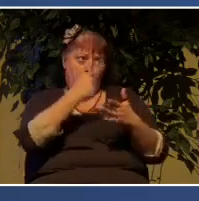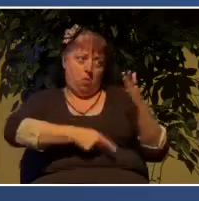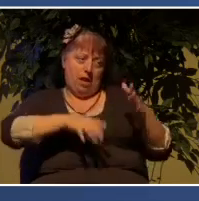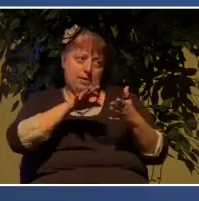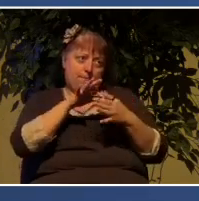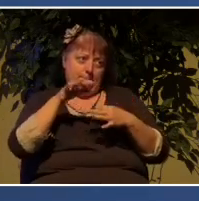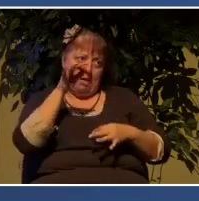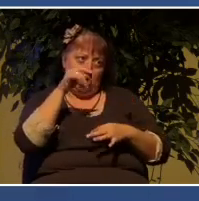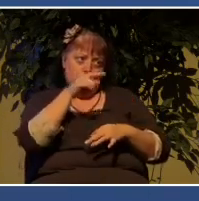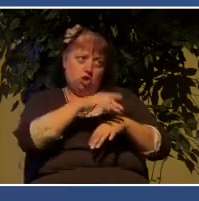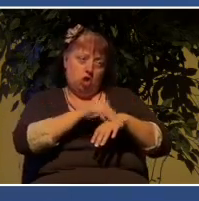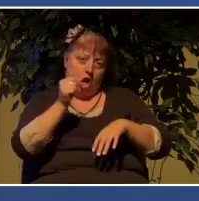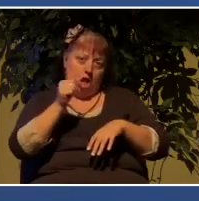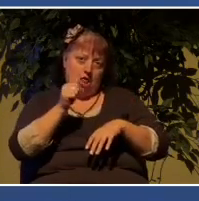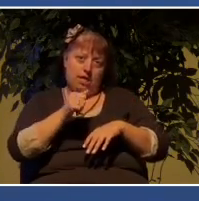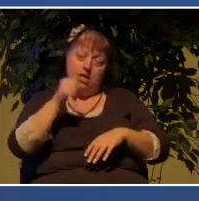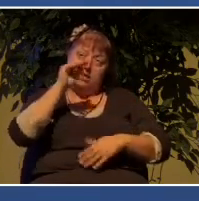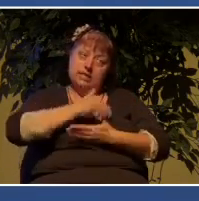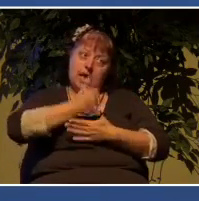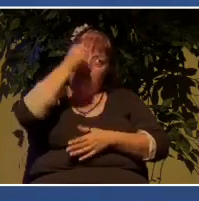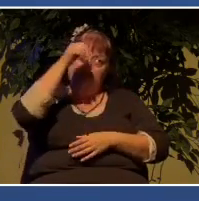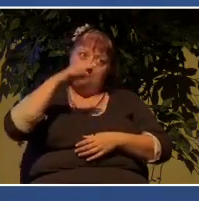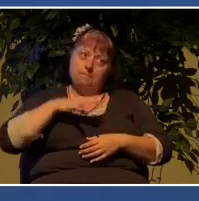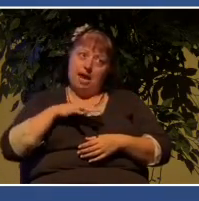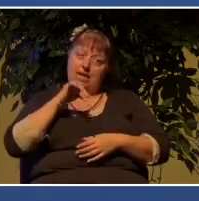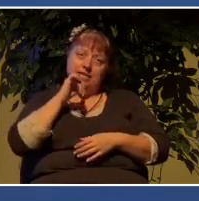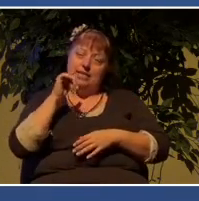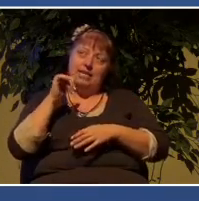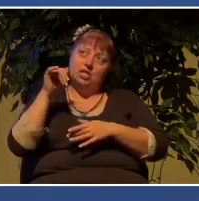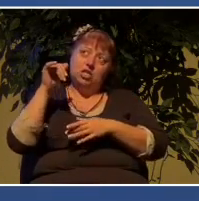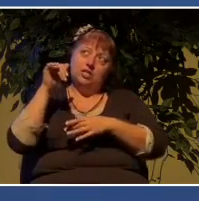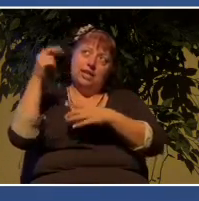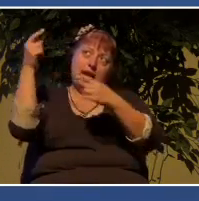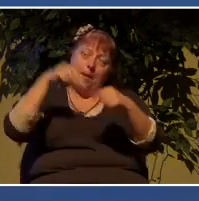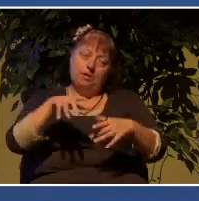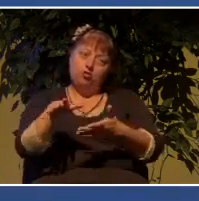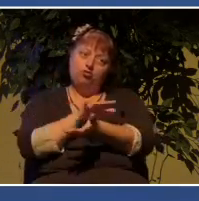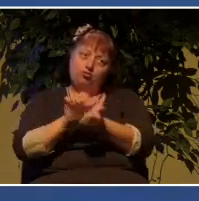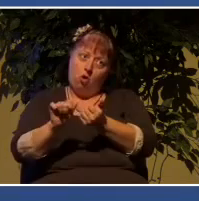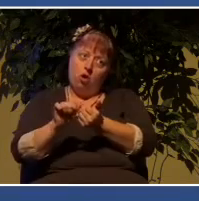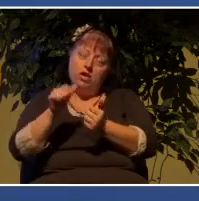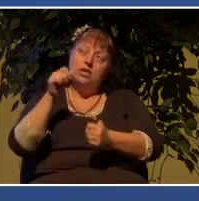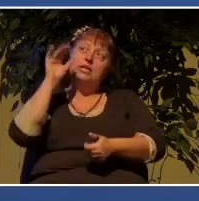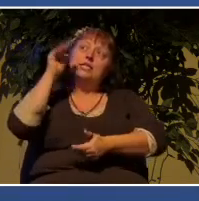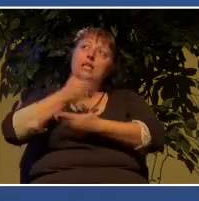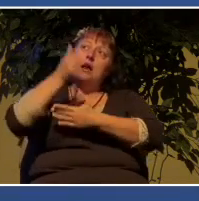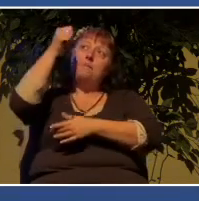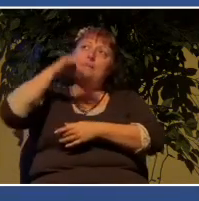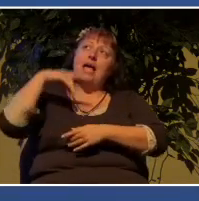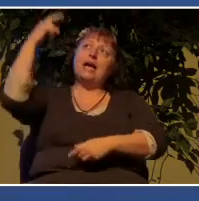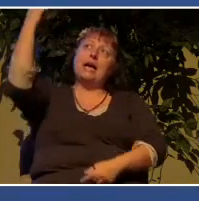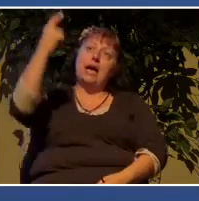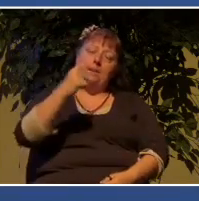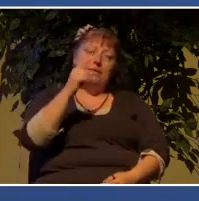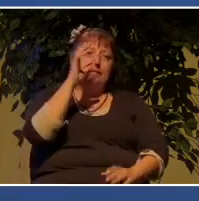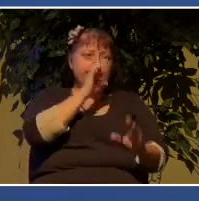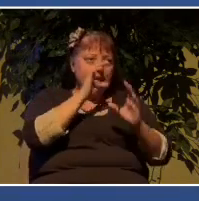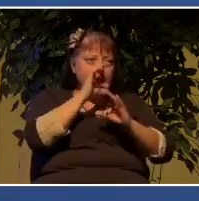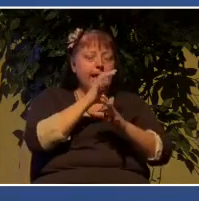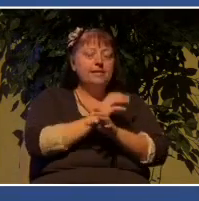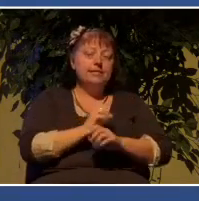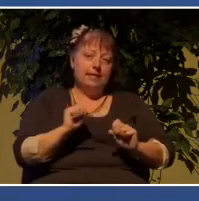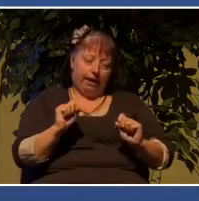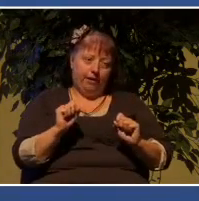Son of Man hasn't come to destroy, but to seek and to save. Do you know what I'm talking about? That's what love looks like. And that's